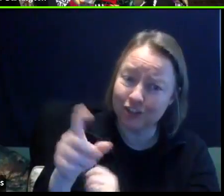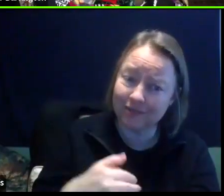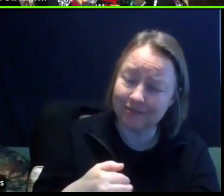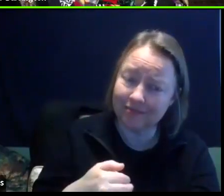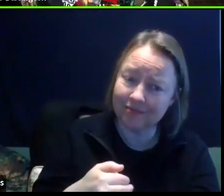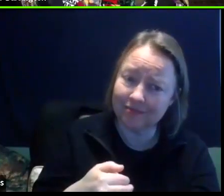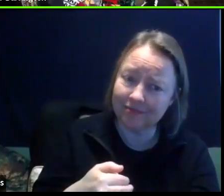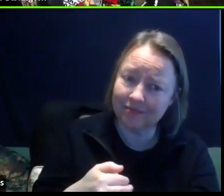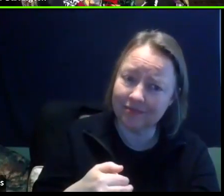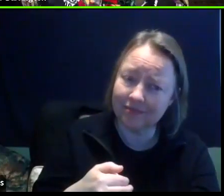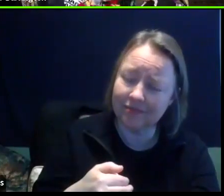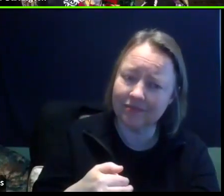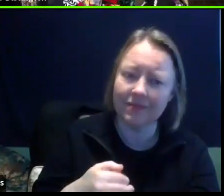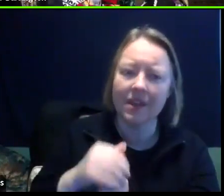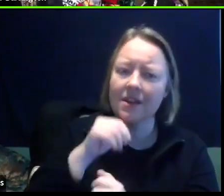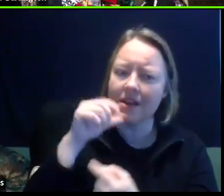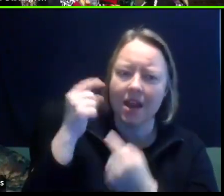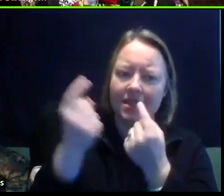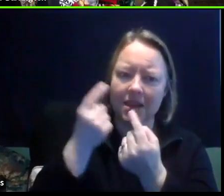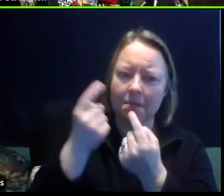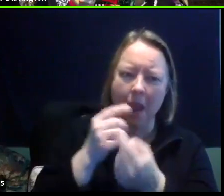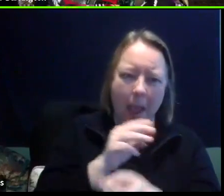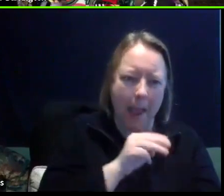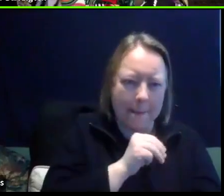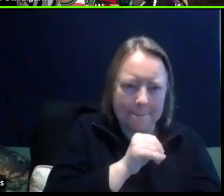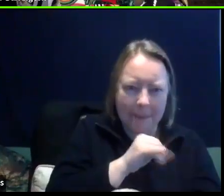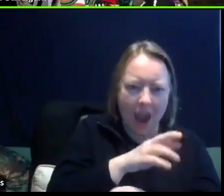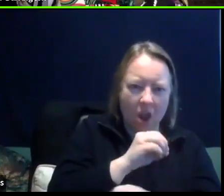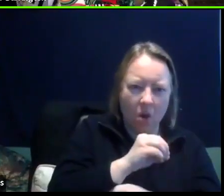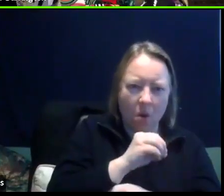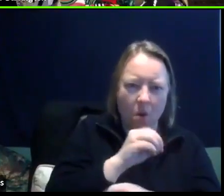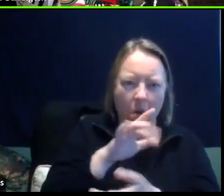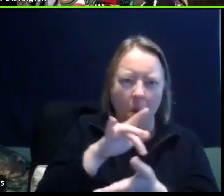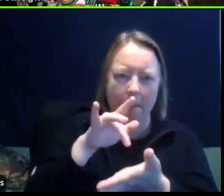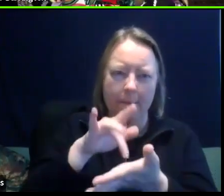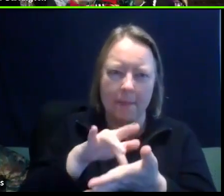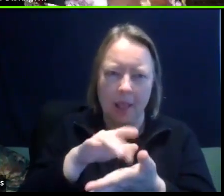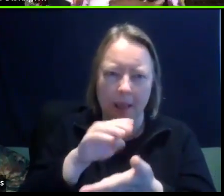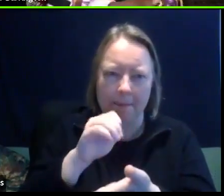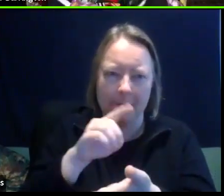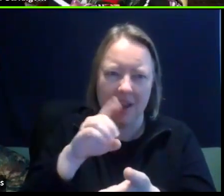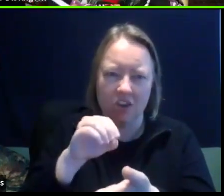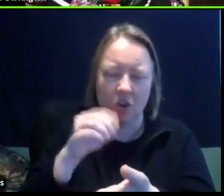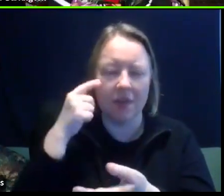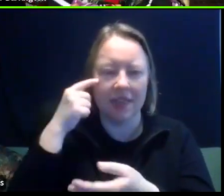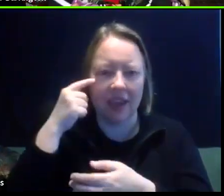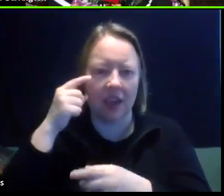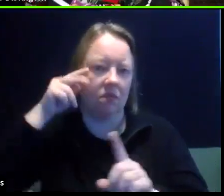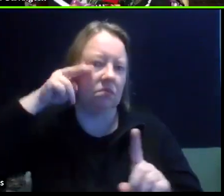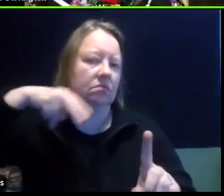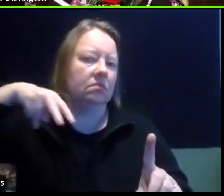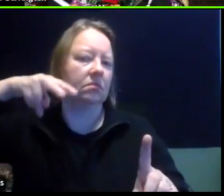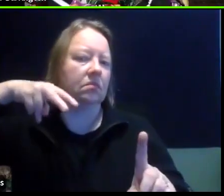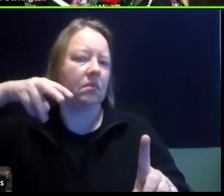Not thinking about the micro or the meso, but thinking about the macro.